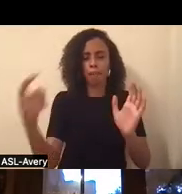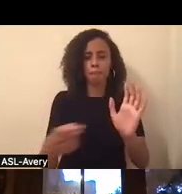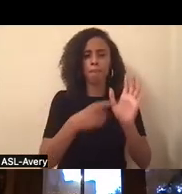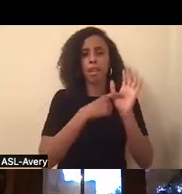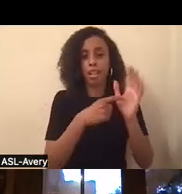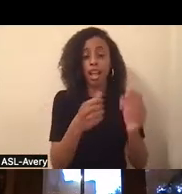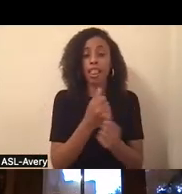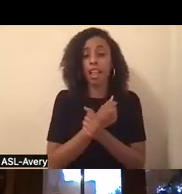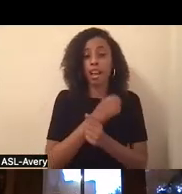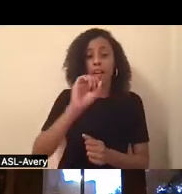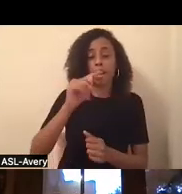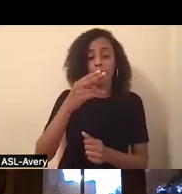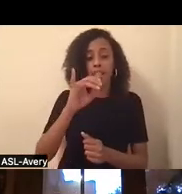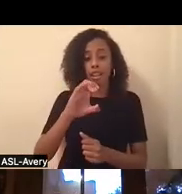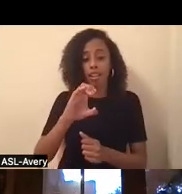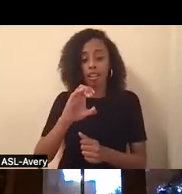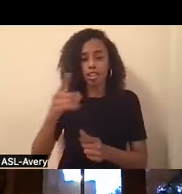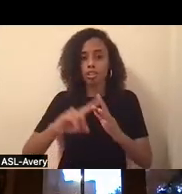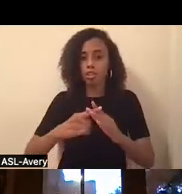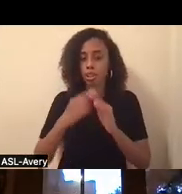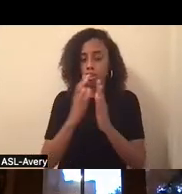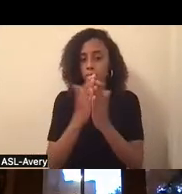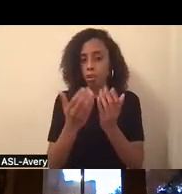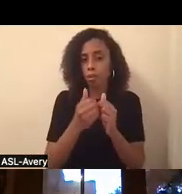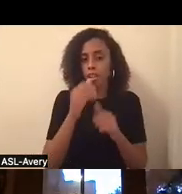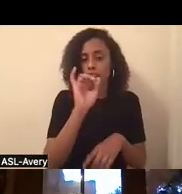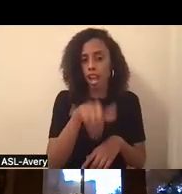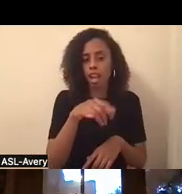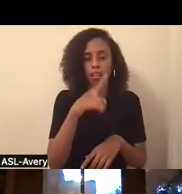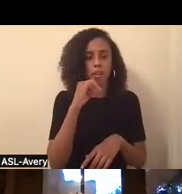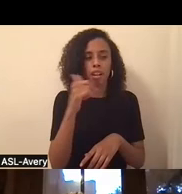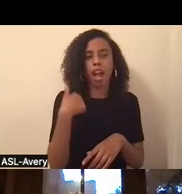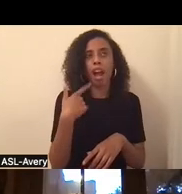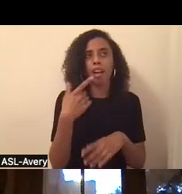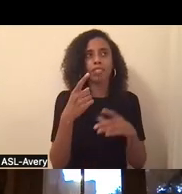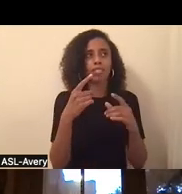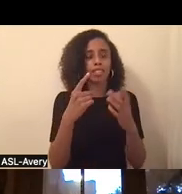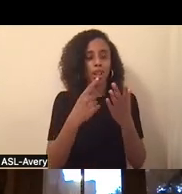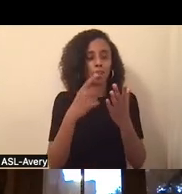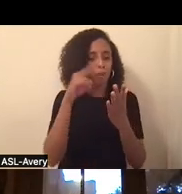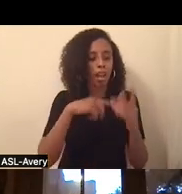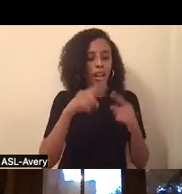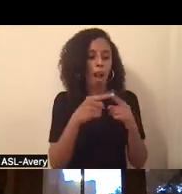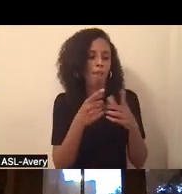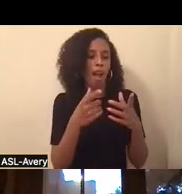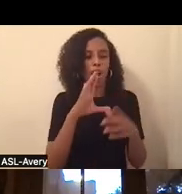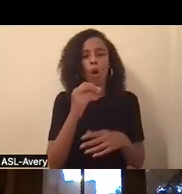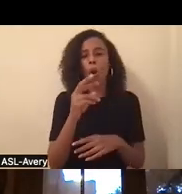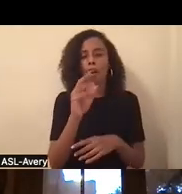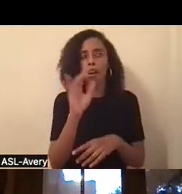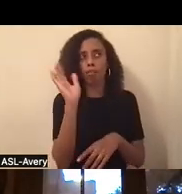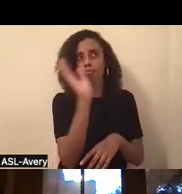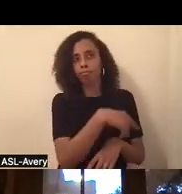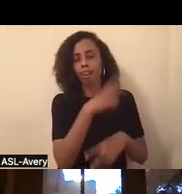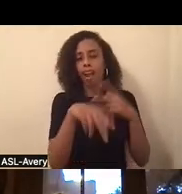the book with that, right? So we're not just reading about a mushy, corny kind of love. We're not reading just about the kind of love